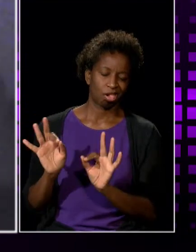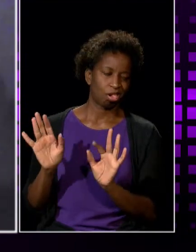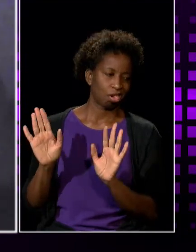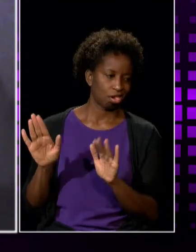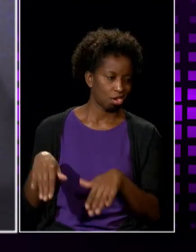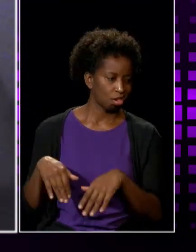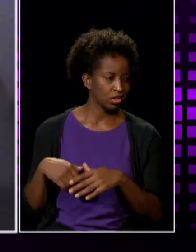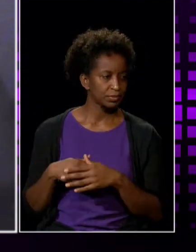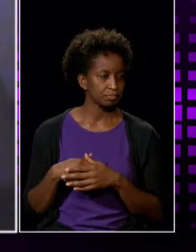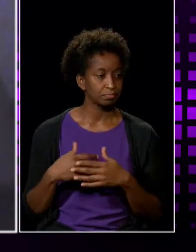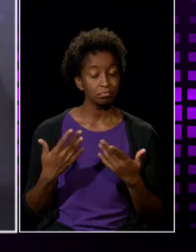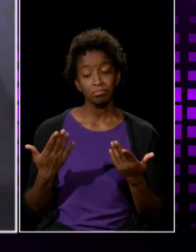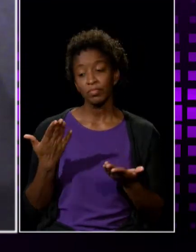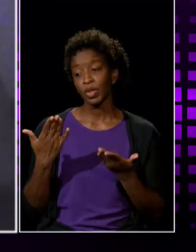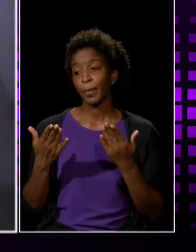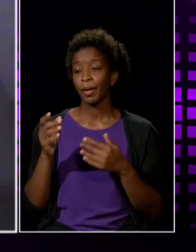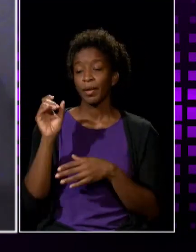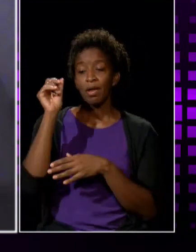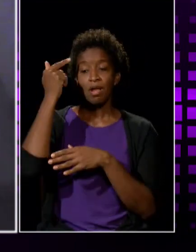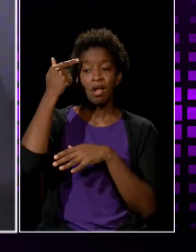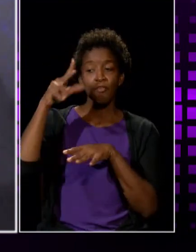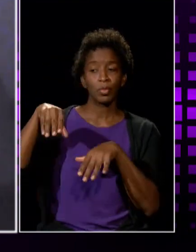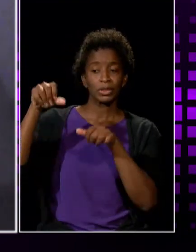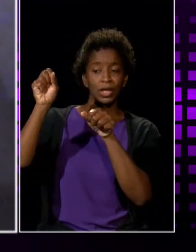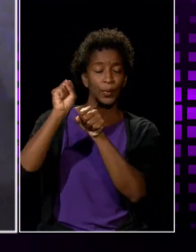how some people think, oh, she's too young